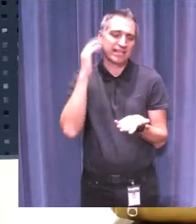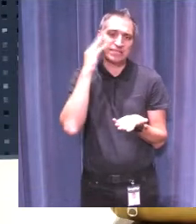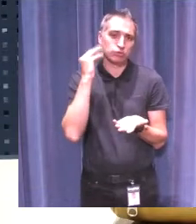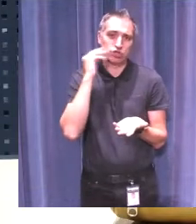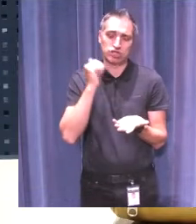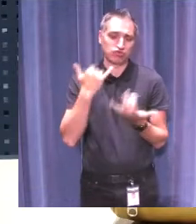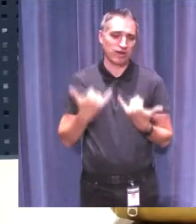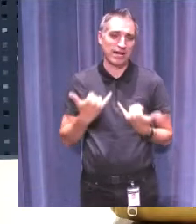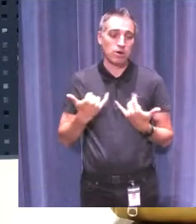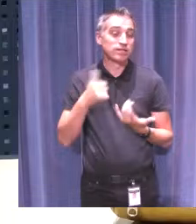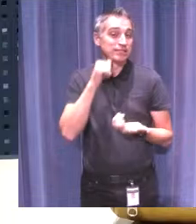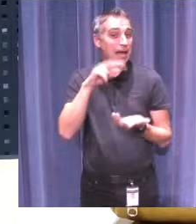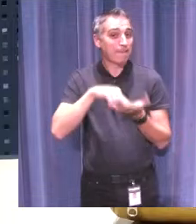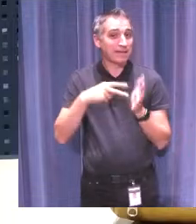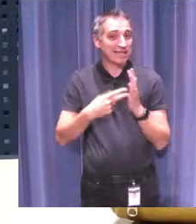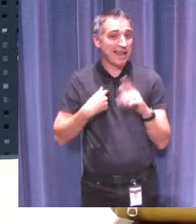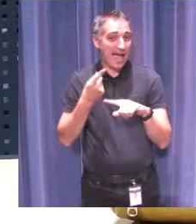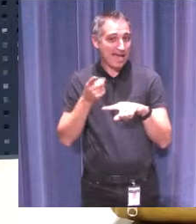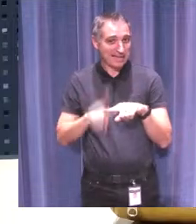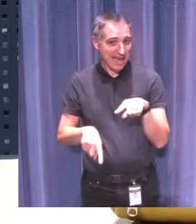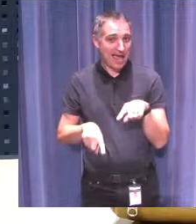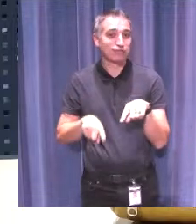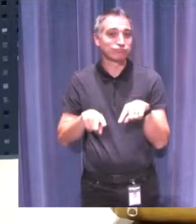now, but that doesn't mean I can't get it.